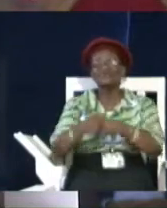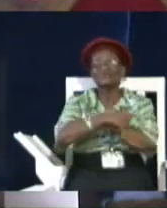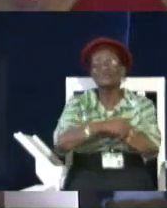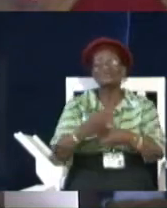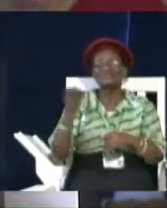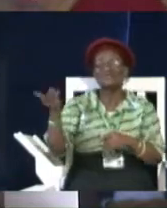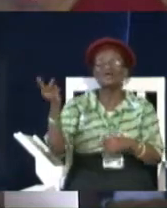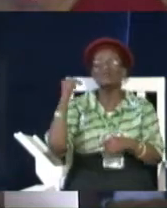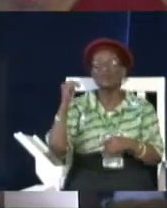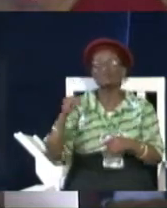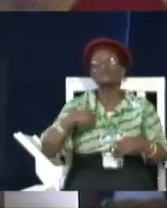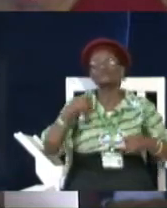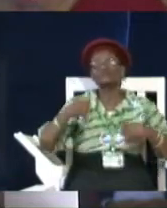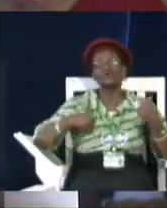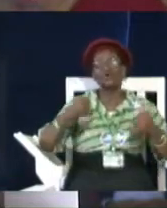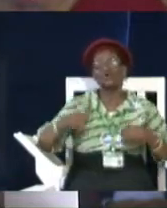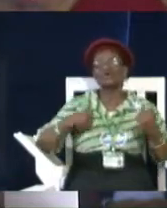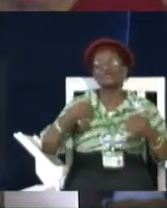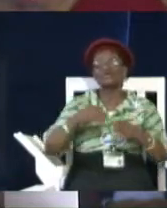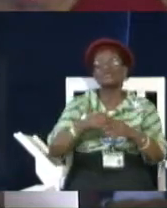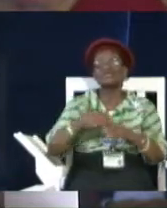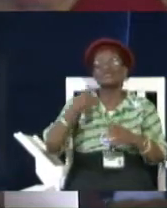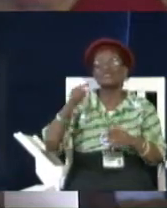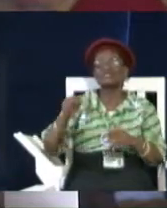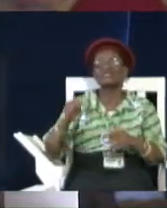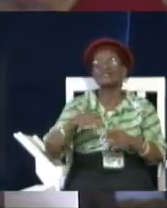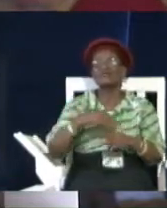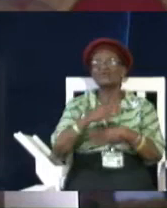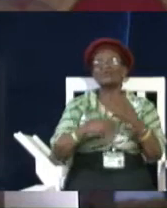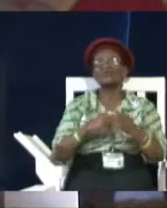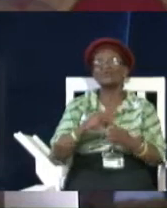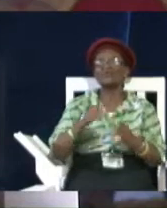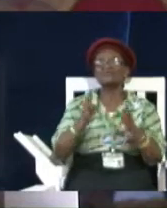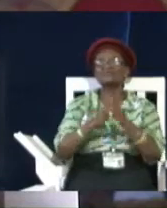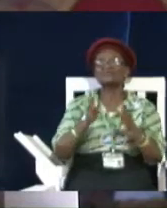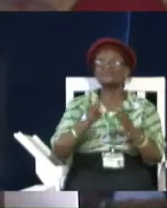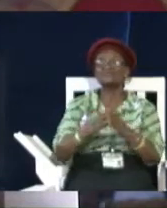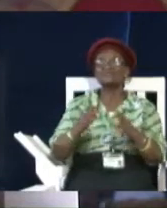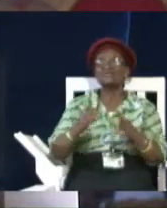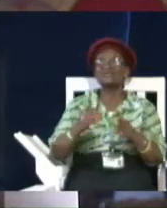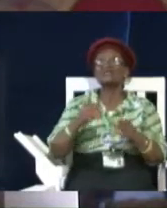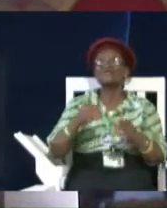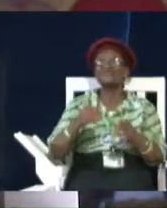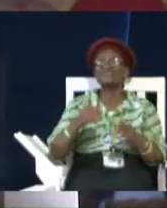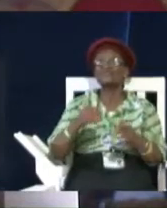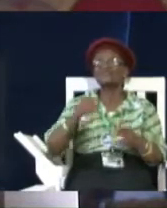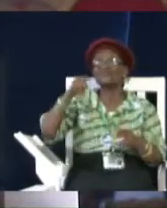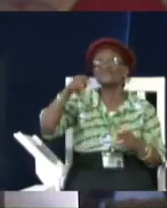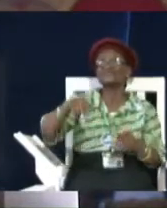Philip was a carrier of the oil of gladness.